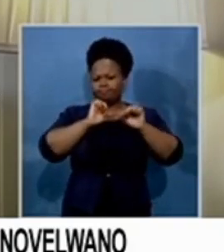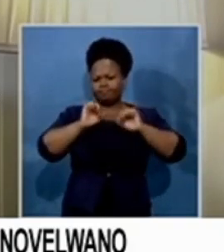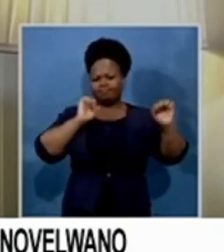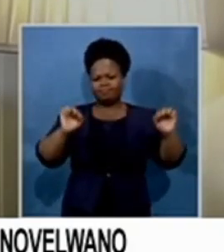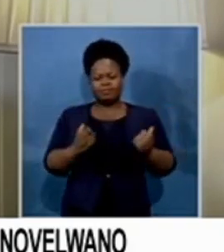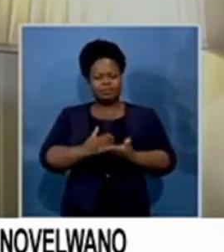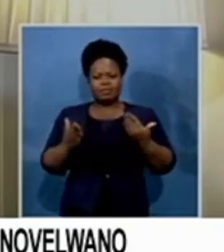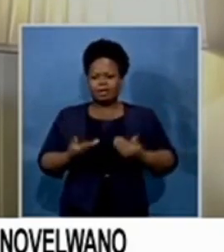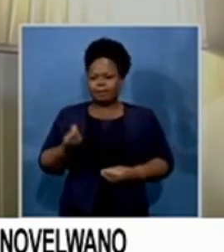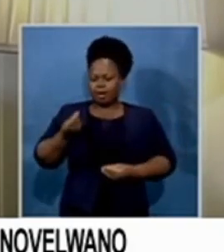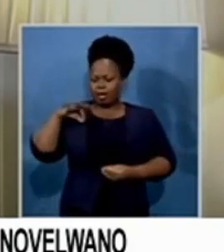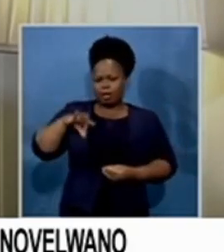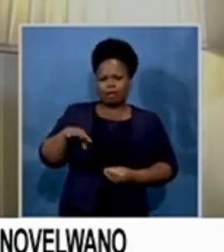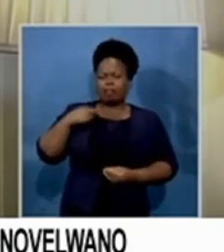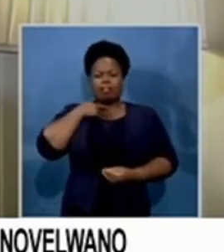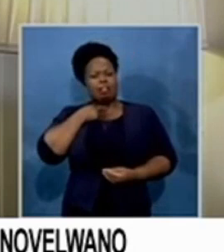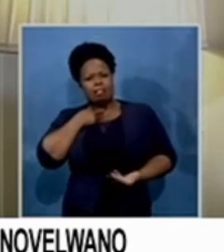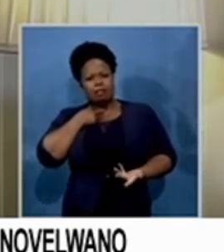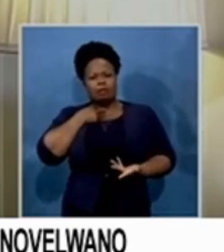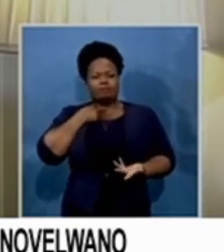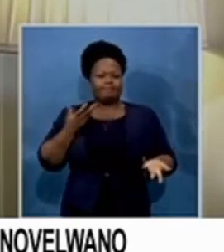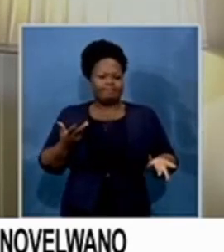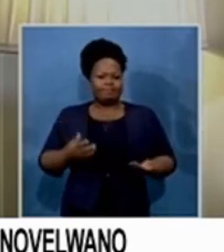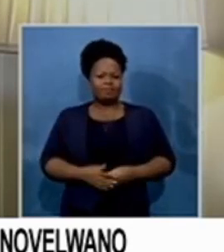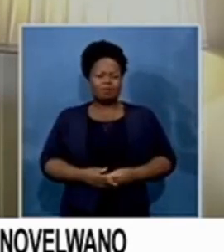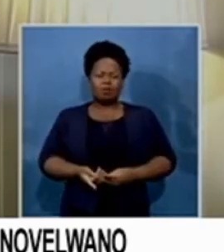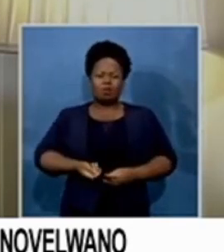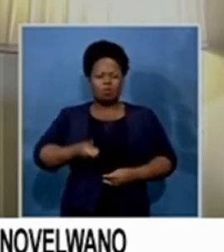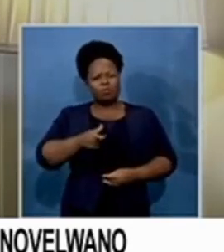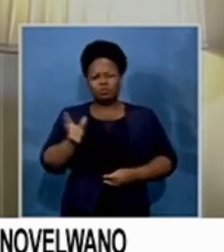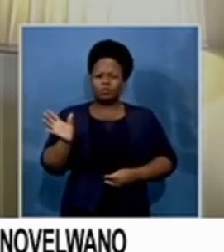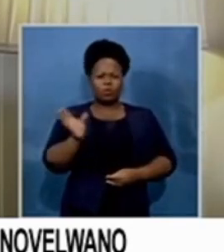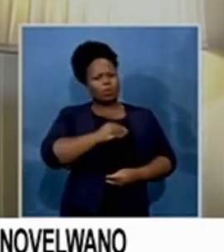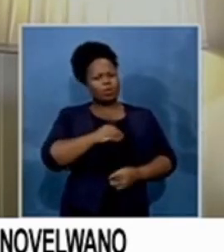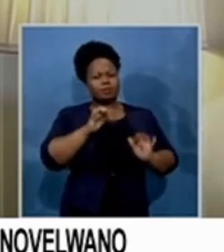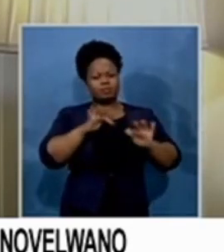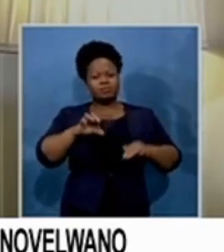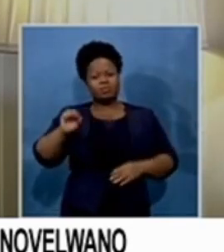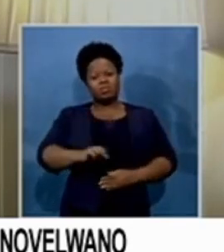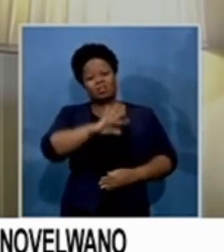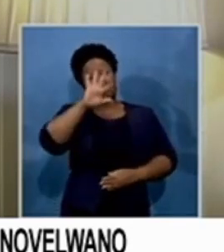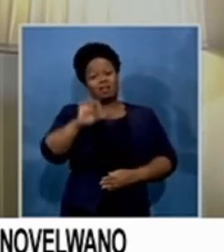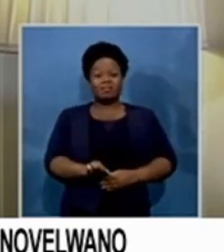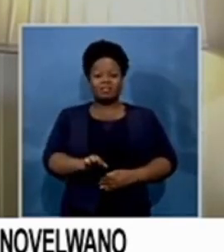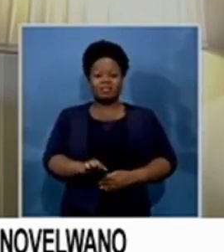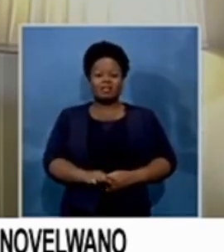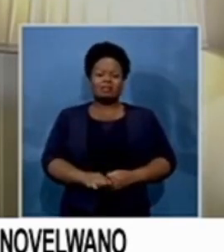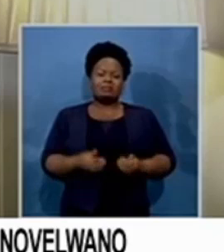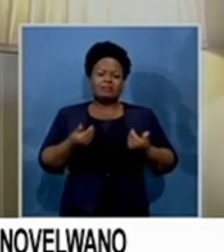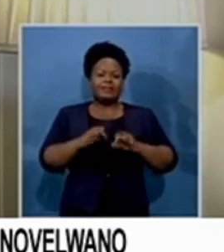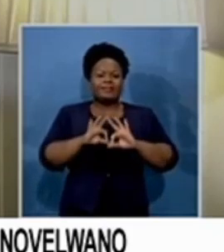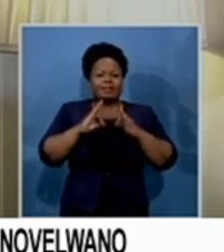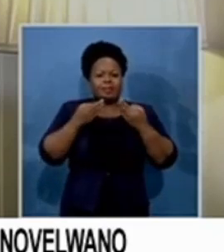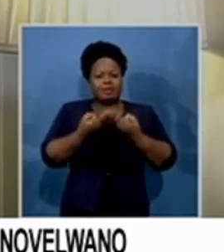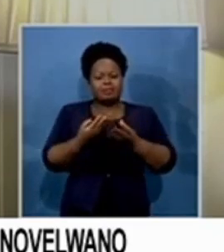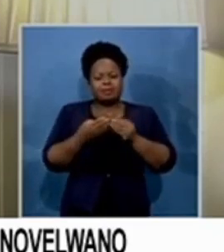struggled to make a living. Nearly all South Africans have had to spend time separated